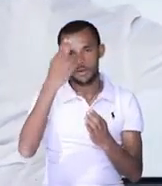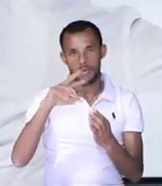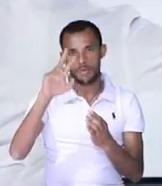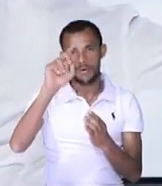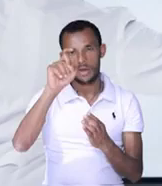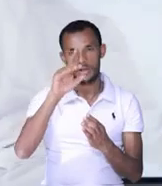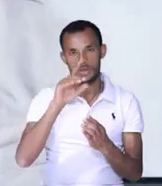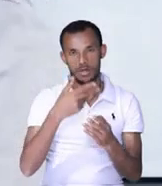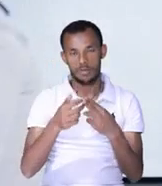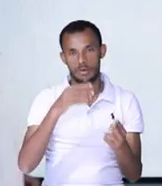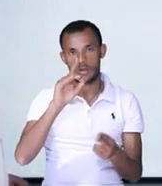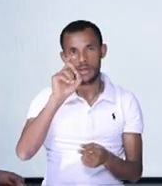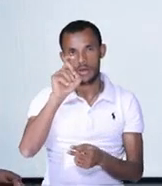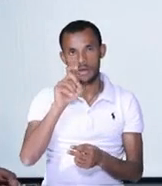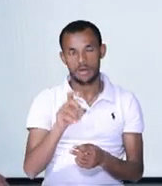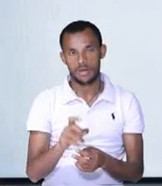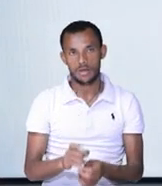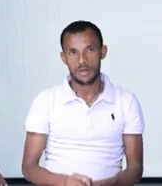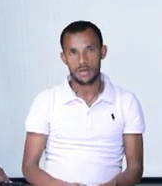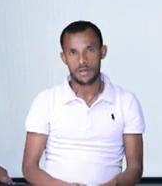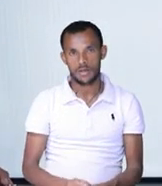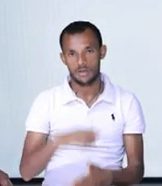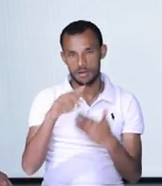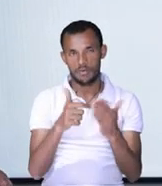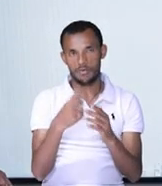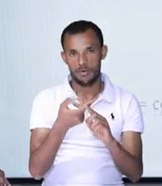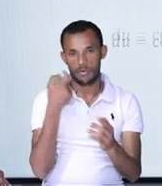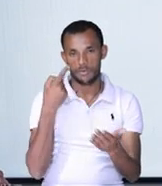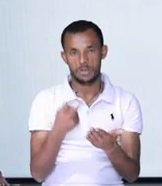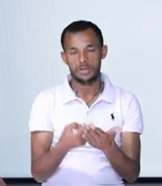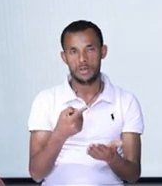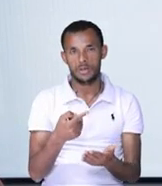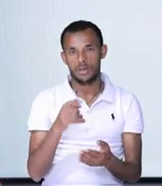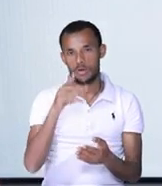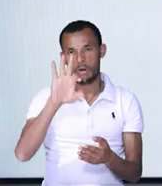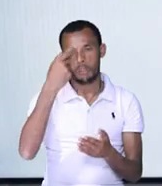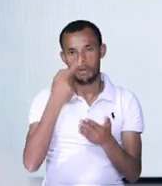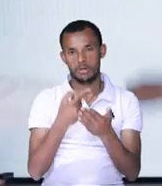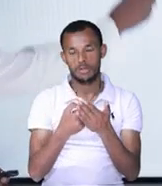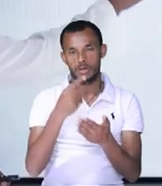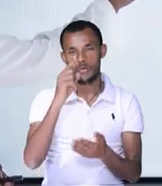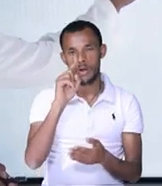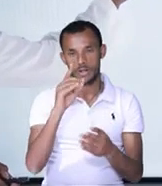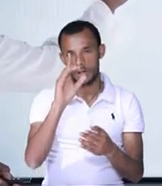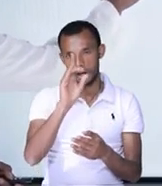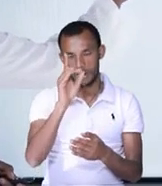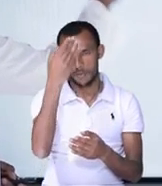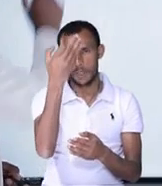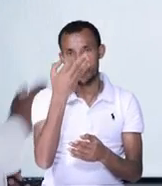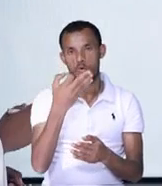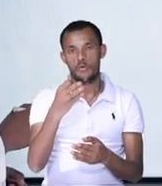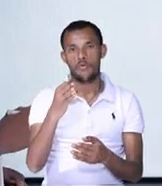dx. E raised to x times dx. Therefore, from this, you'll have this one. The derivative